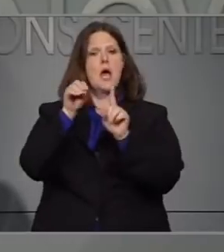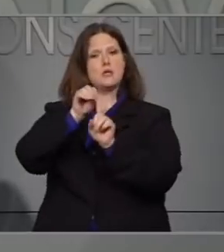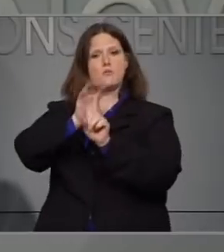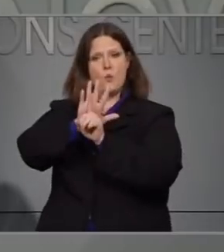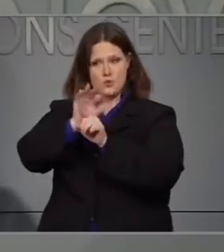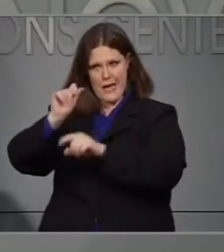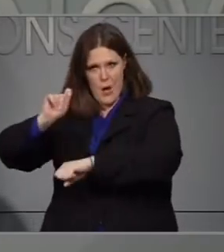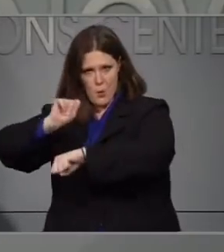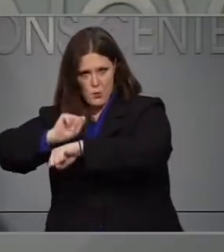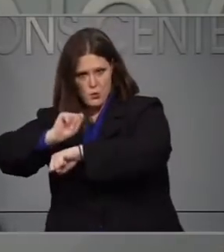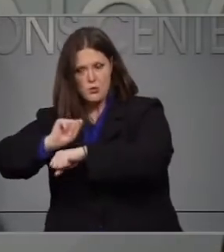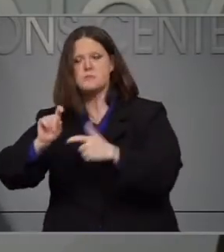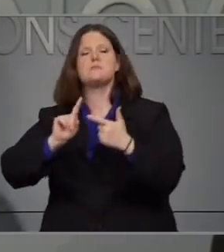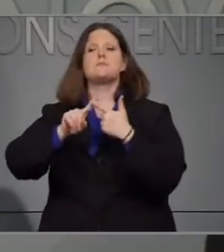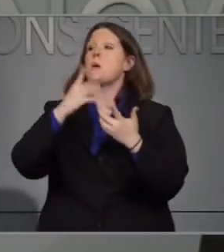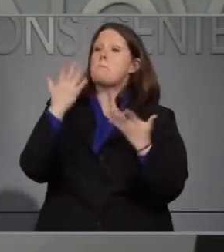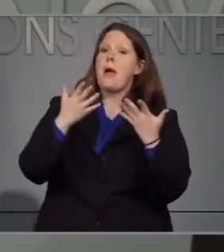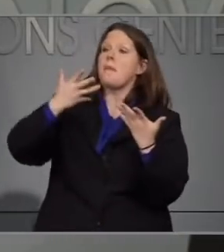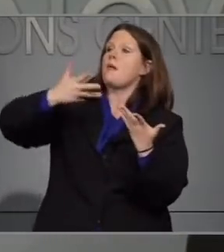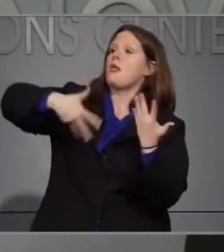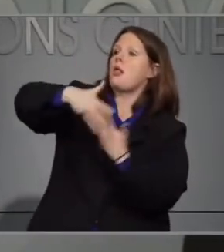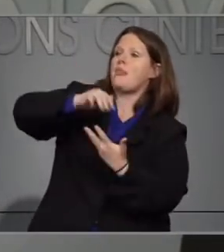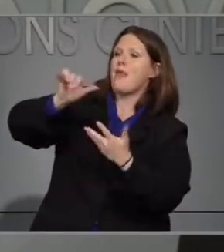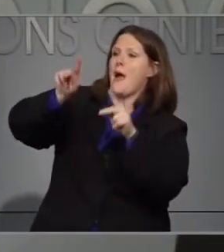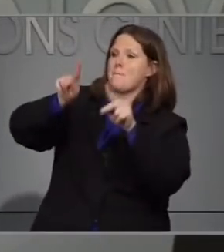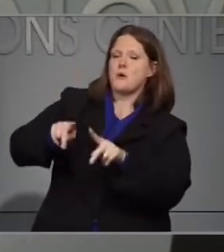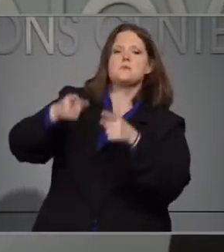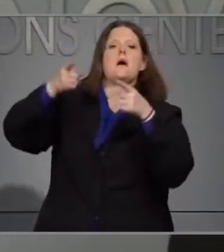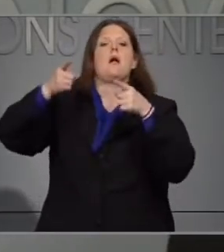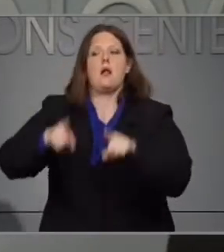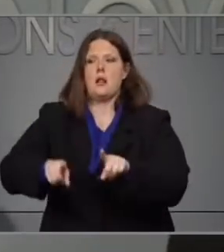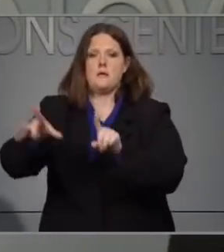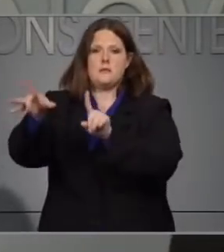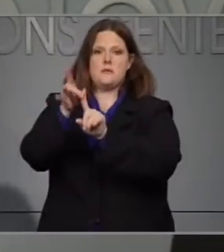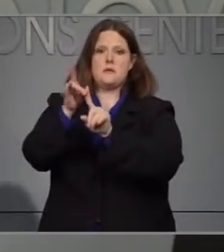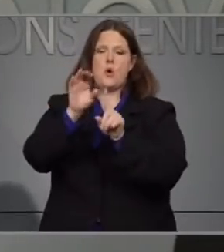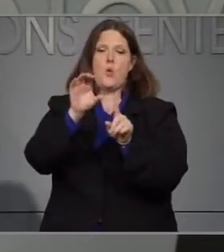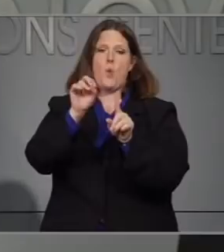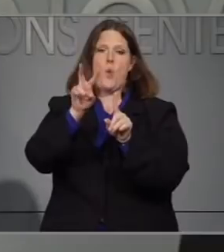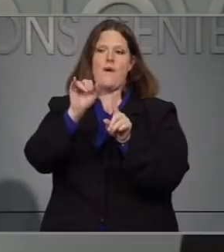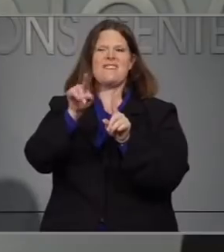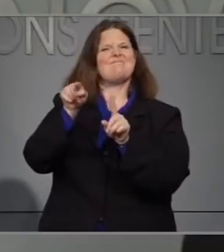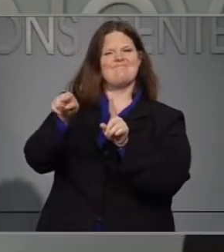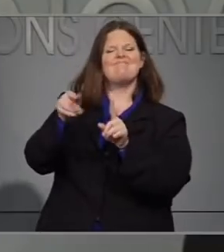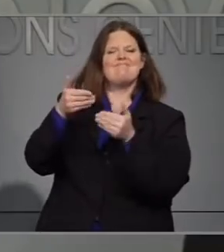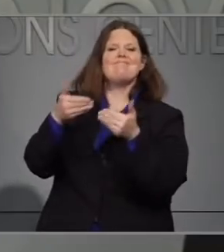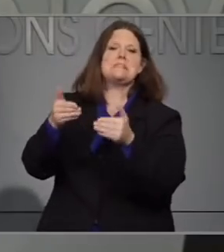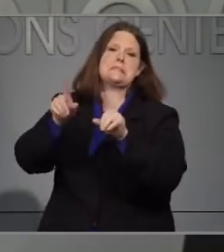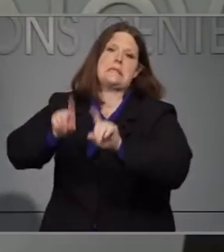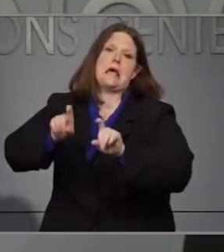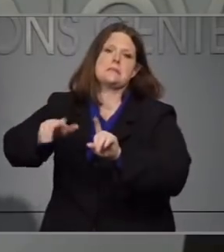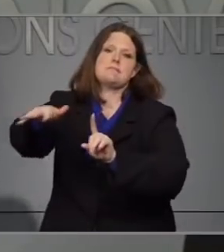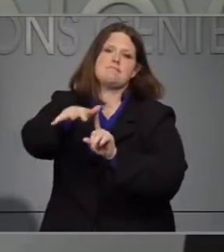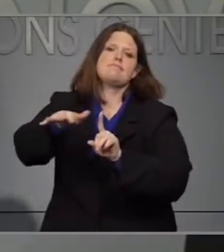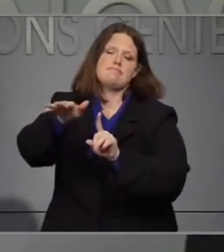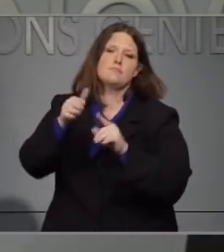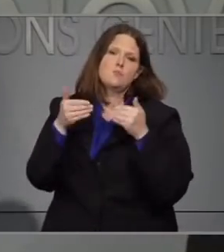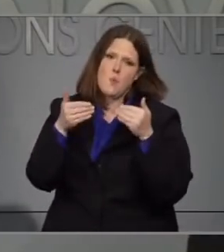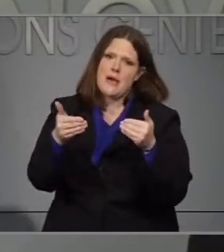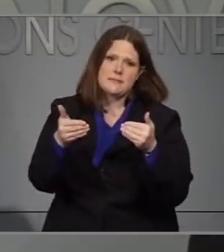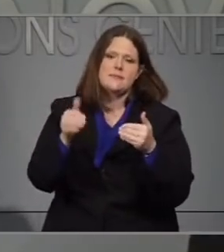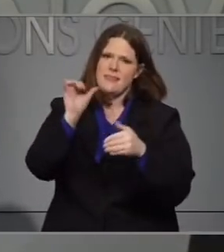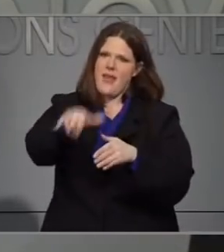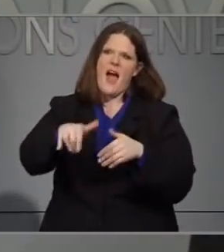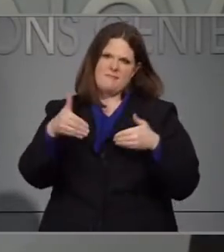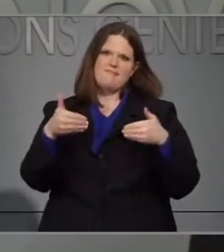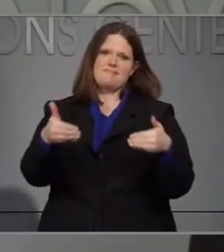job or maybe you've had close contact with someone who has had COVID-19. Those are all things we want folks to get tested for right away.